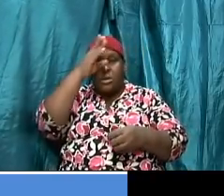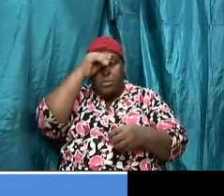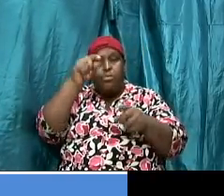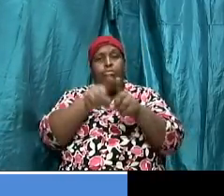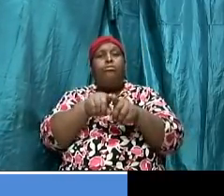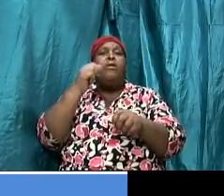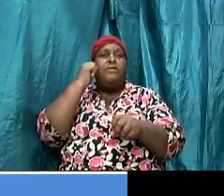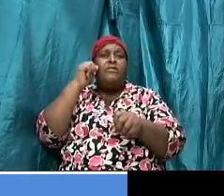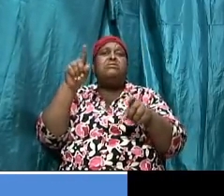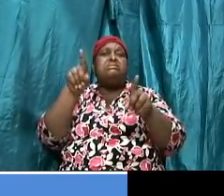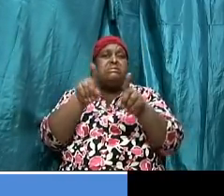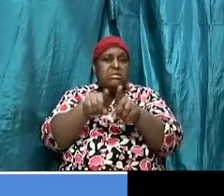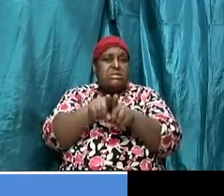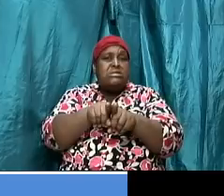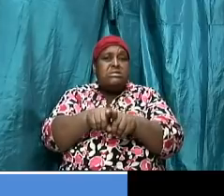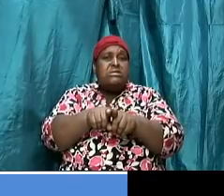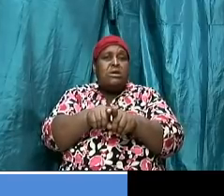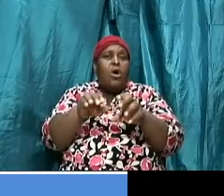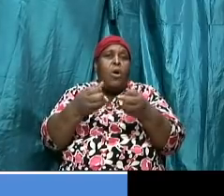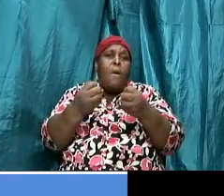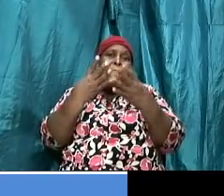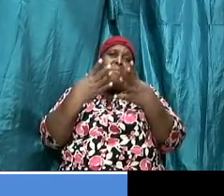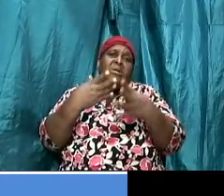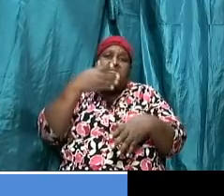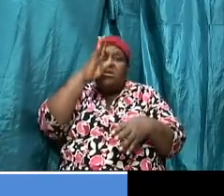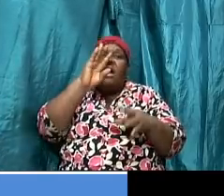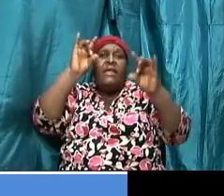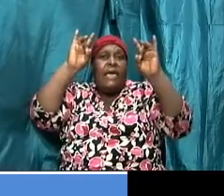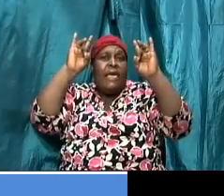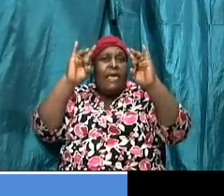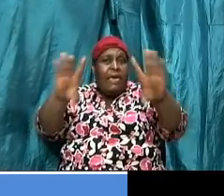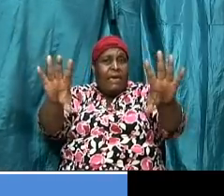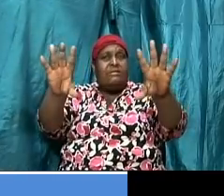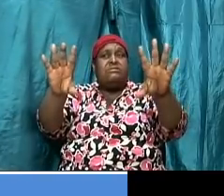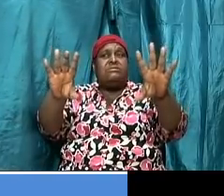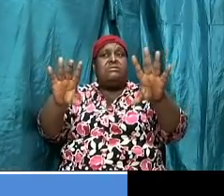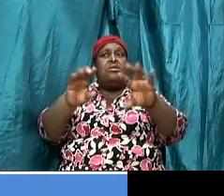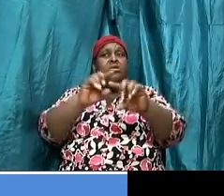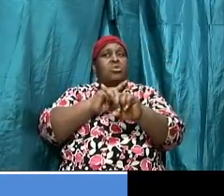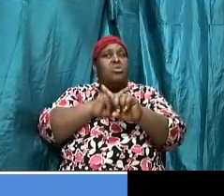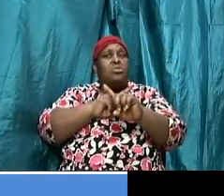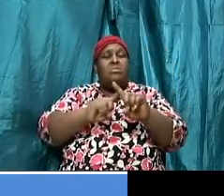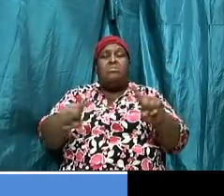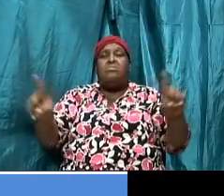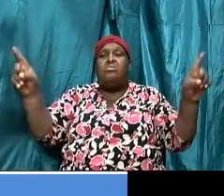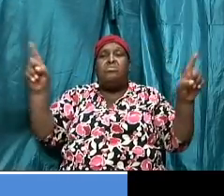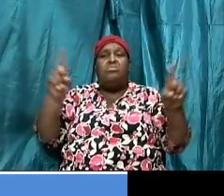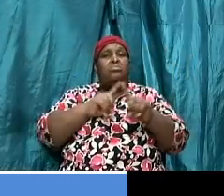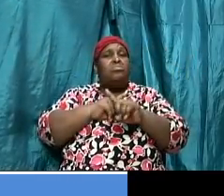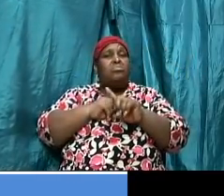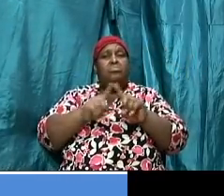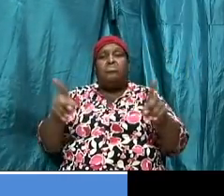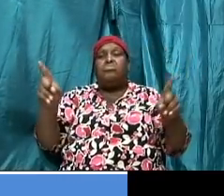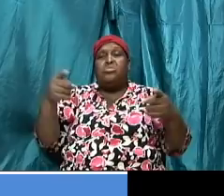much God hates it. It goes against his moral, who God is. Do not steal applies the same